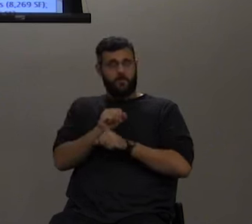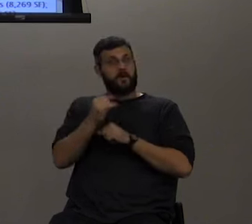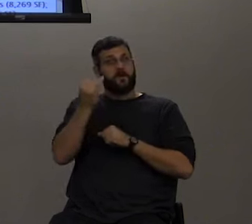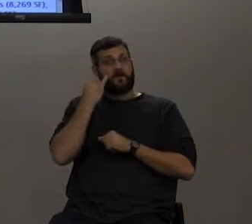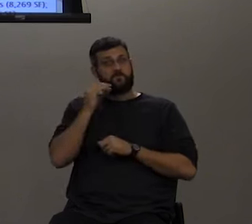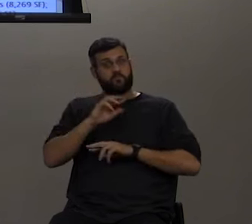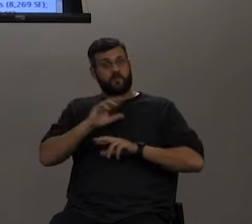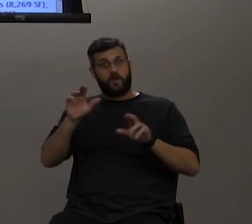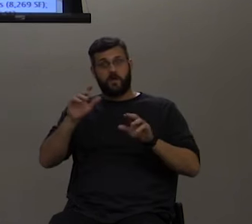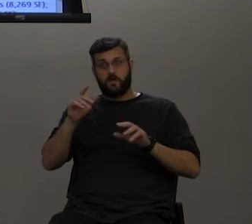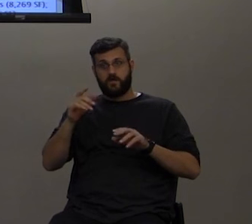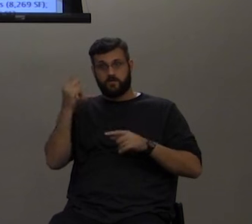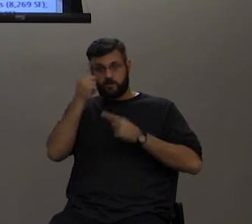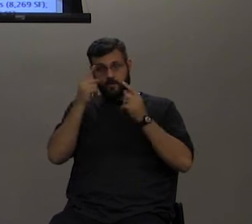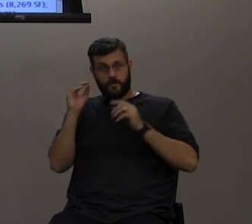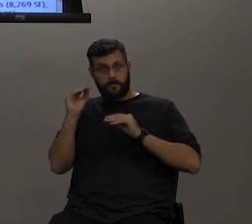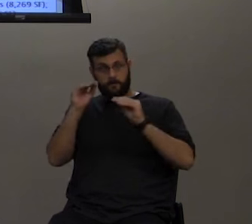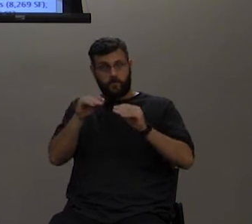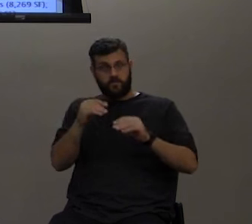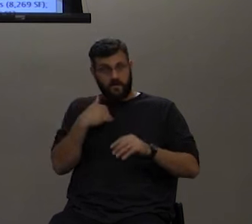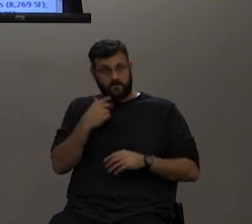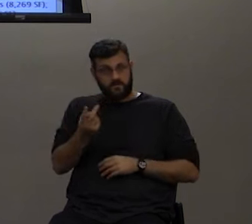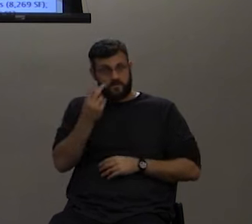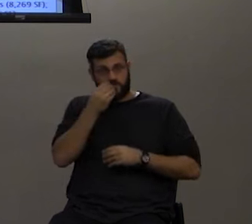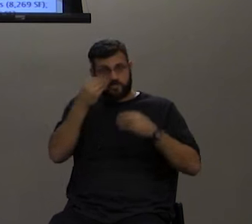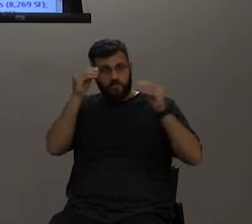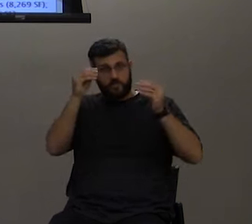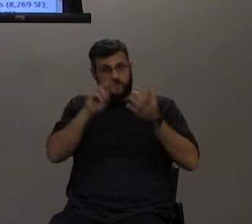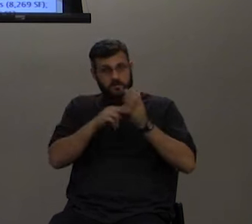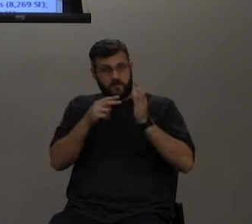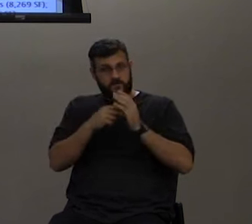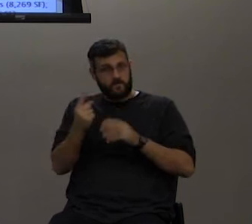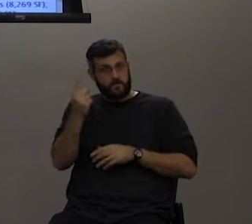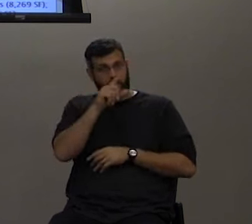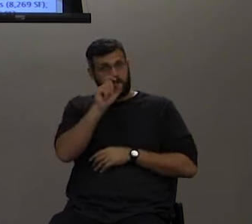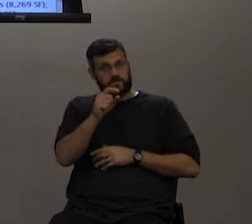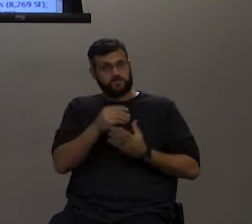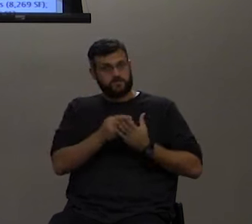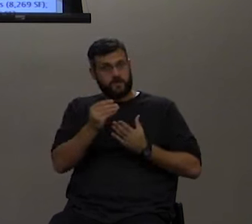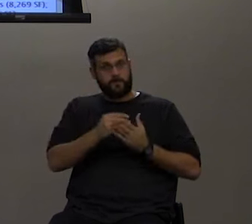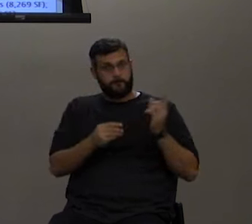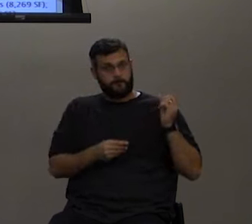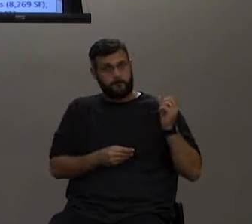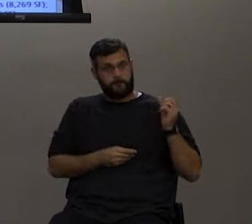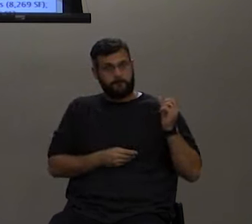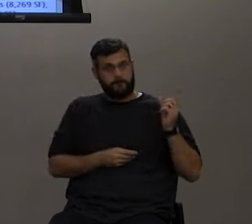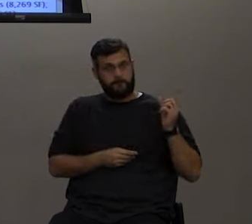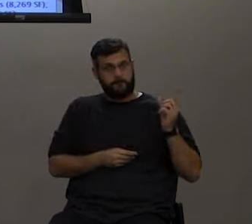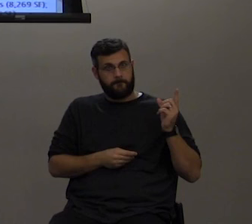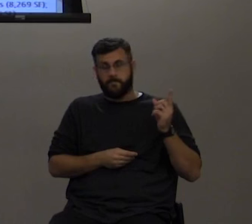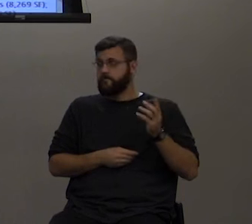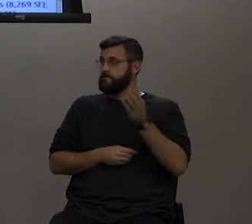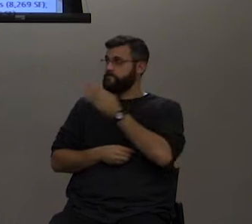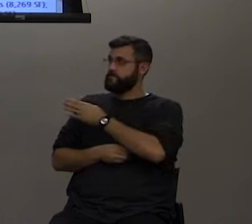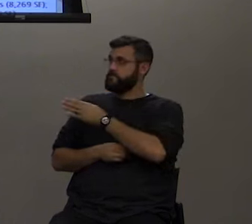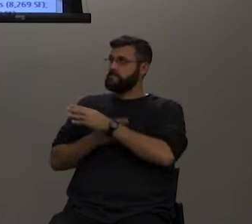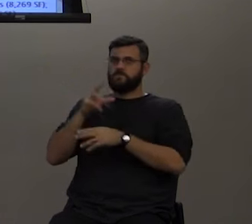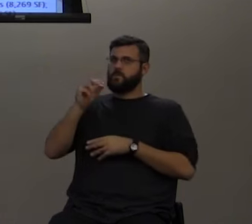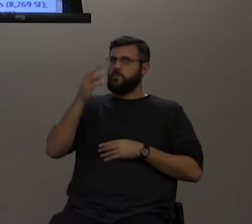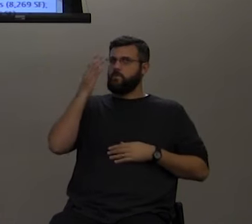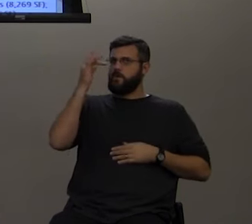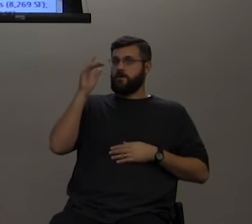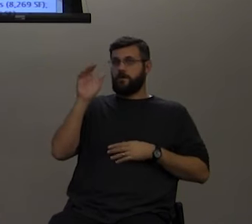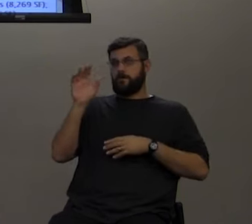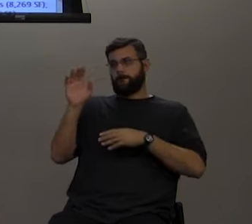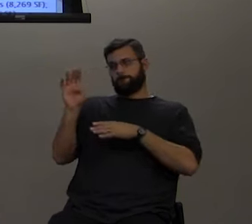you're getting ready to move to a town, you say, well, they've only got two grocery stores, I've got to go away from the shop? No, because retail follows rooftops.